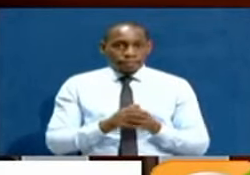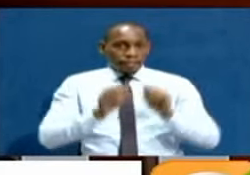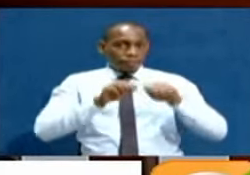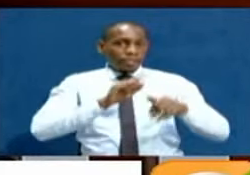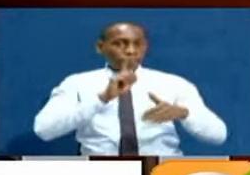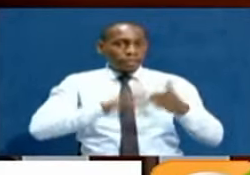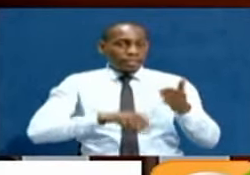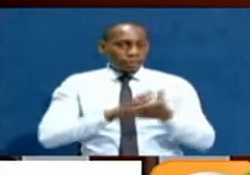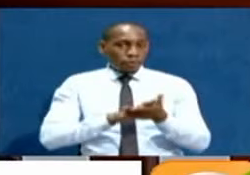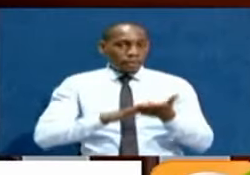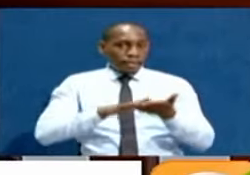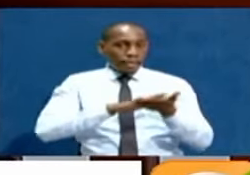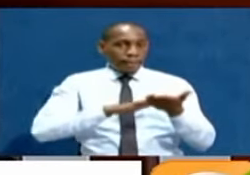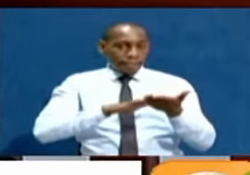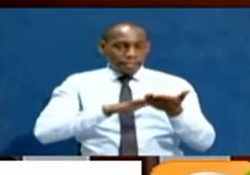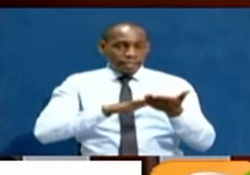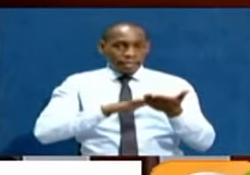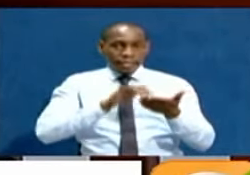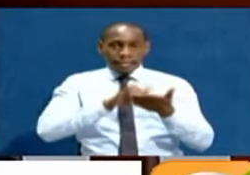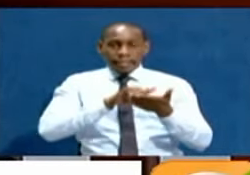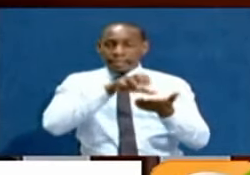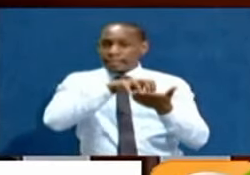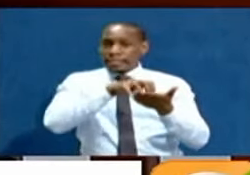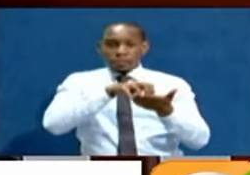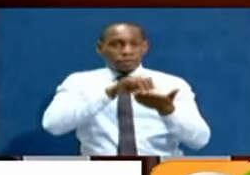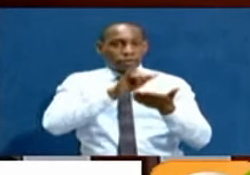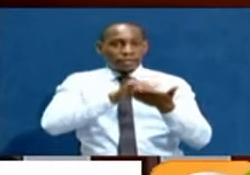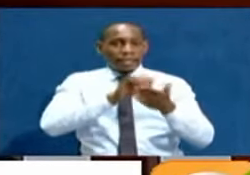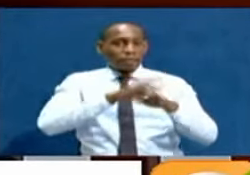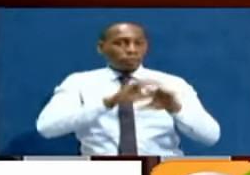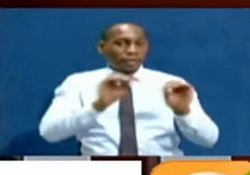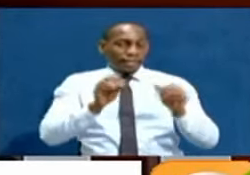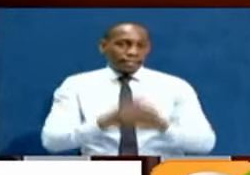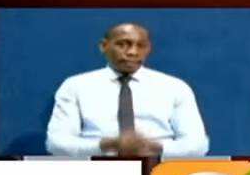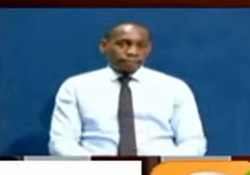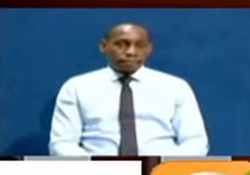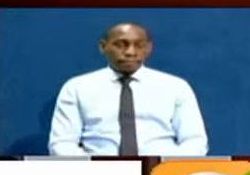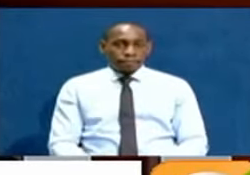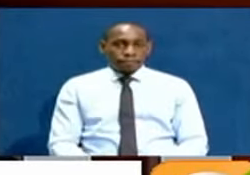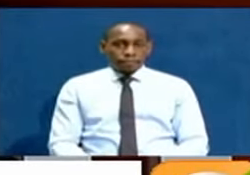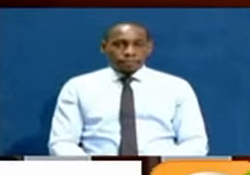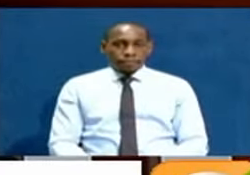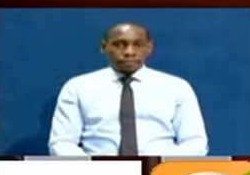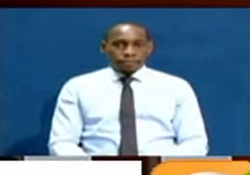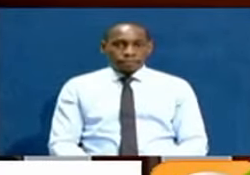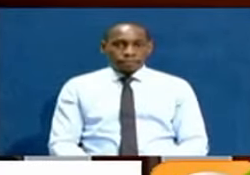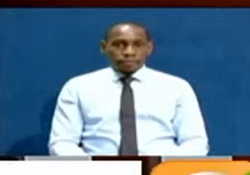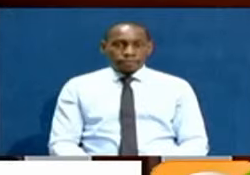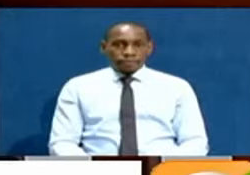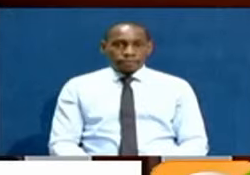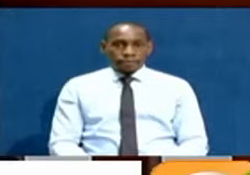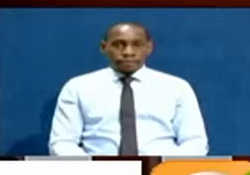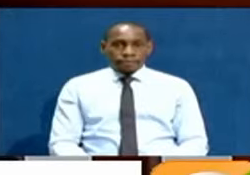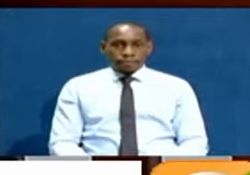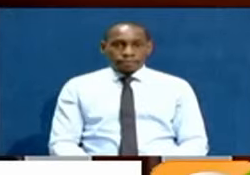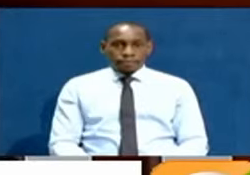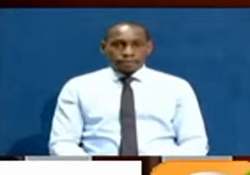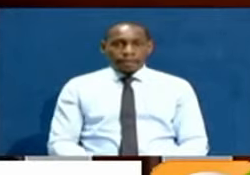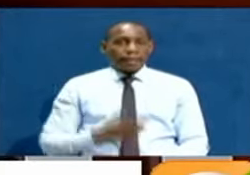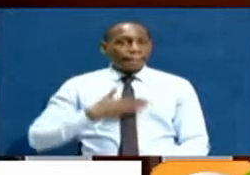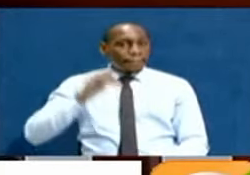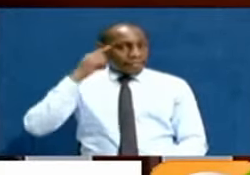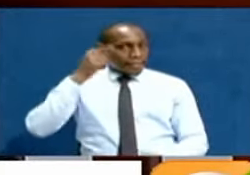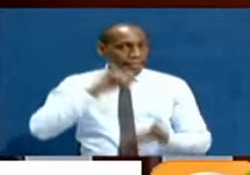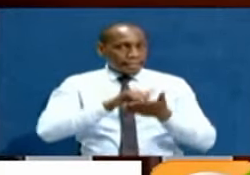you could say basically it's out of our hands, which is a really unfortunate thing, because I believe that, you know, we were making progress. I